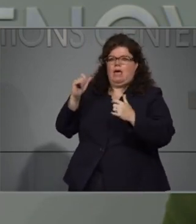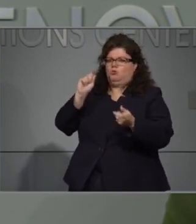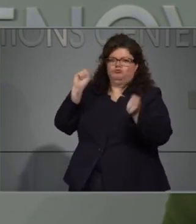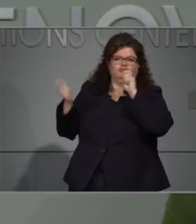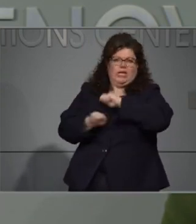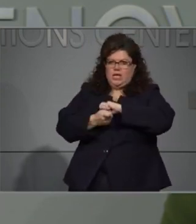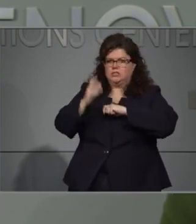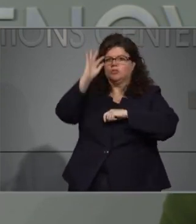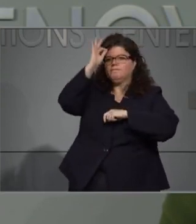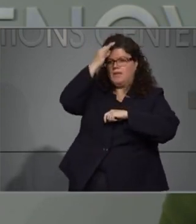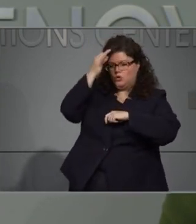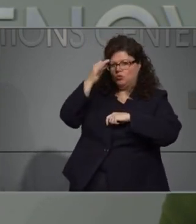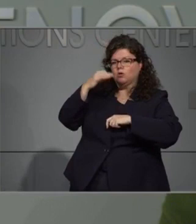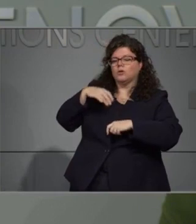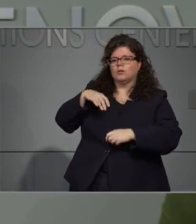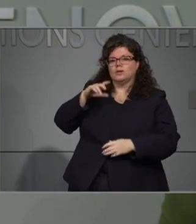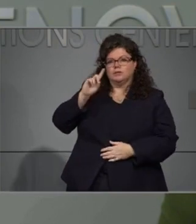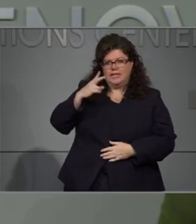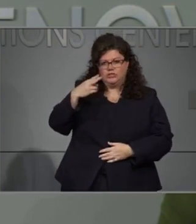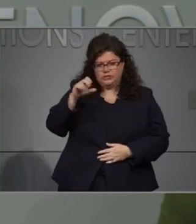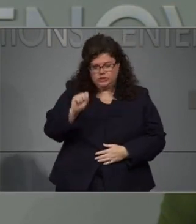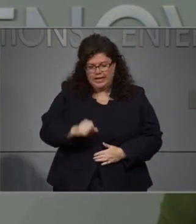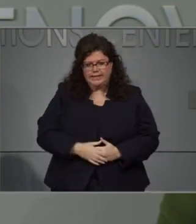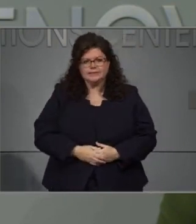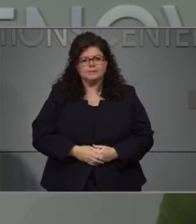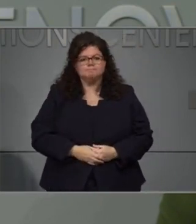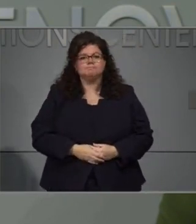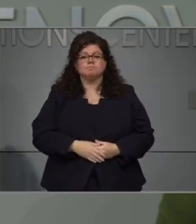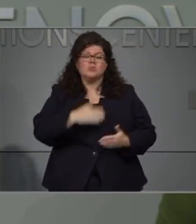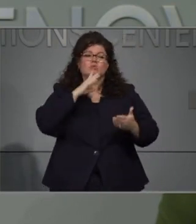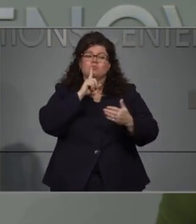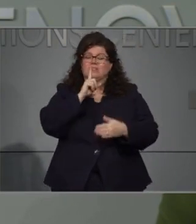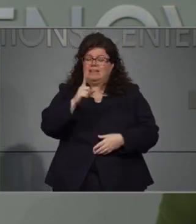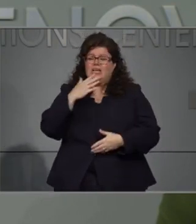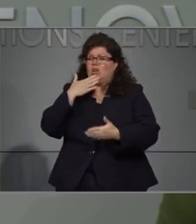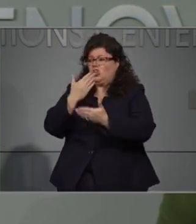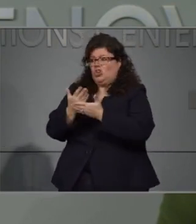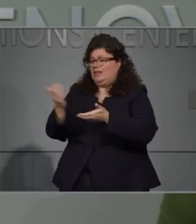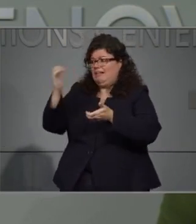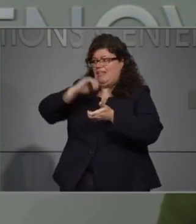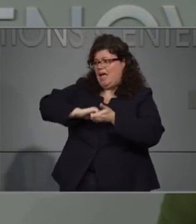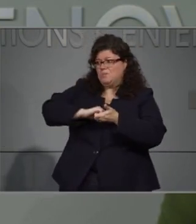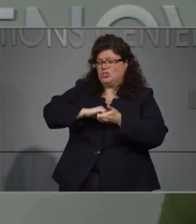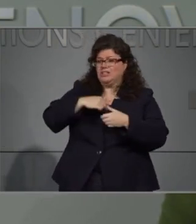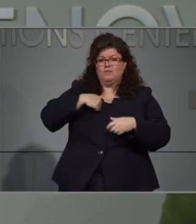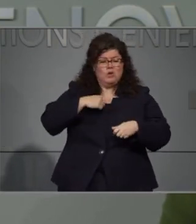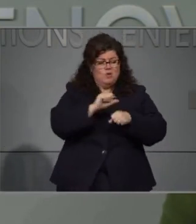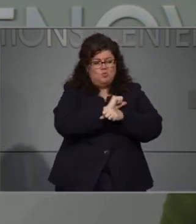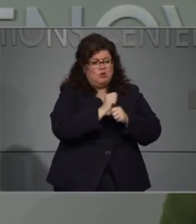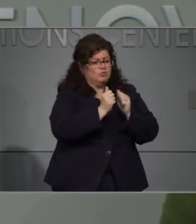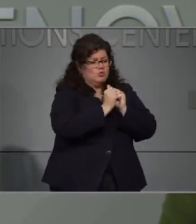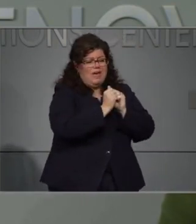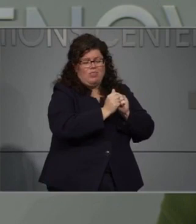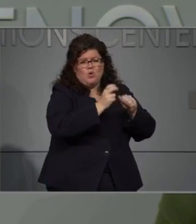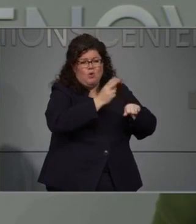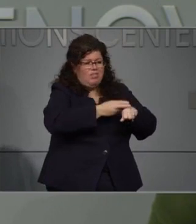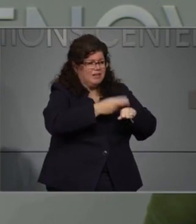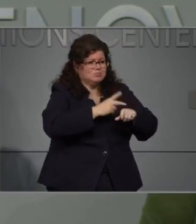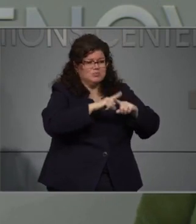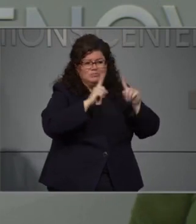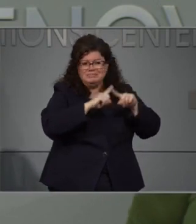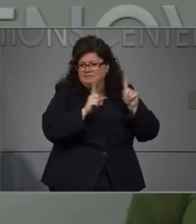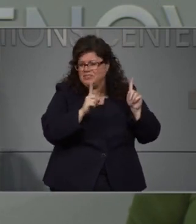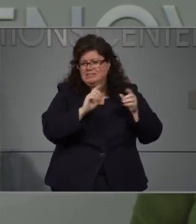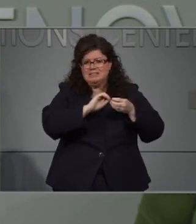now. It's been a great collaborative relationship. We actually have daily working groups that are working on data with hospitals and on all sorts of things